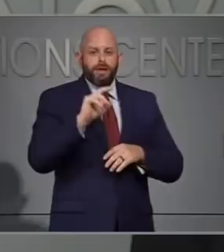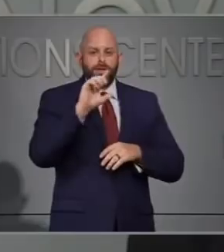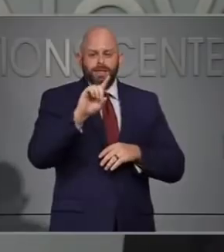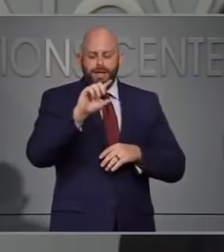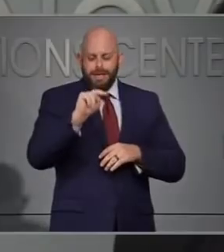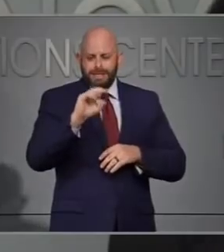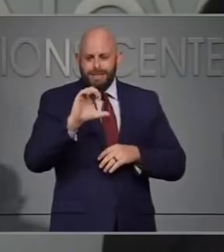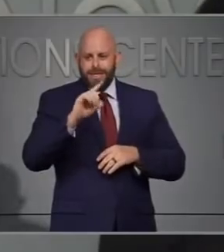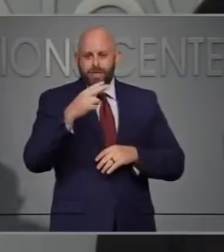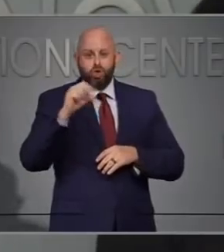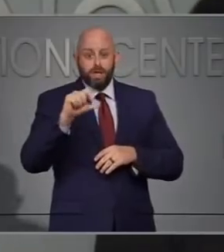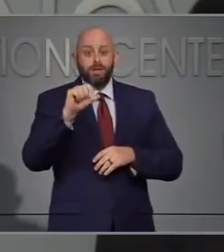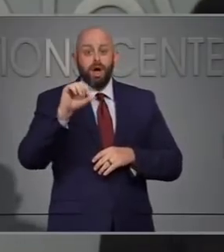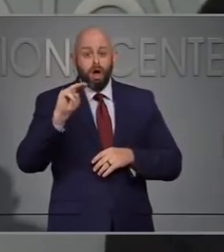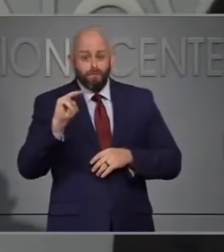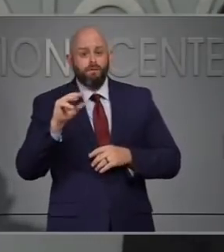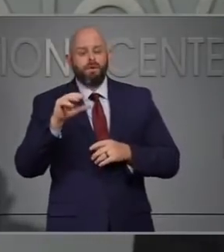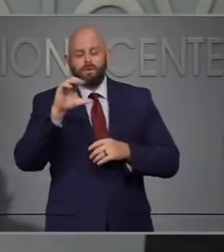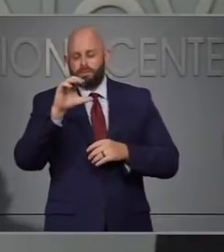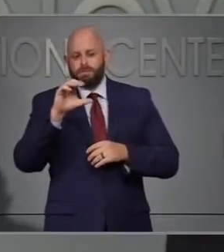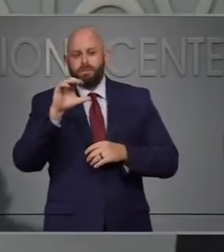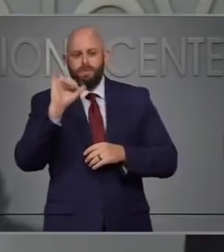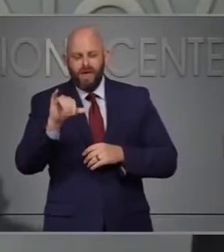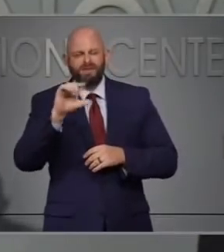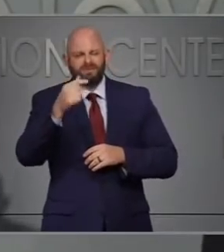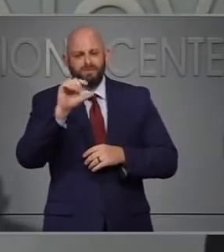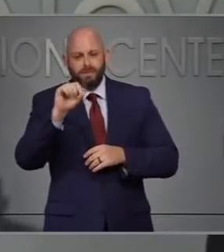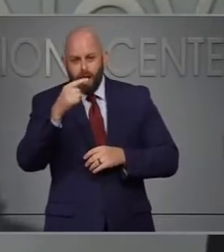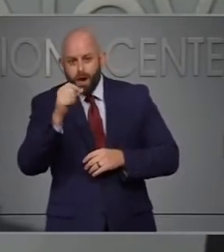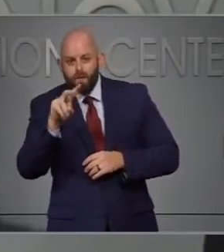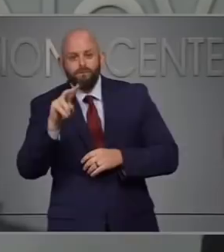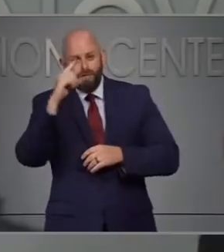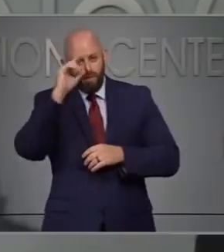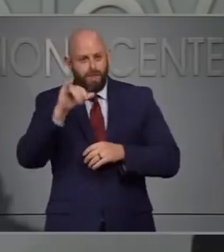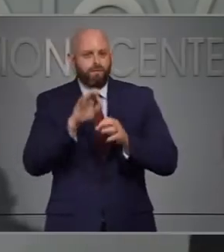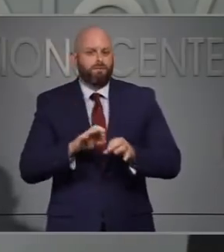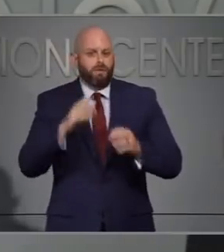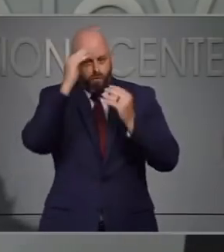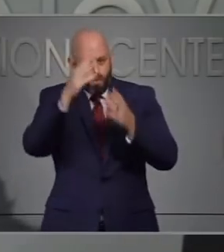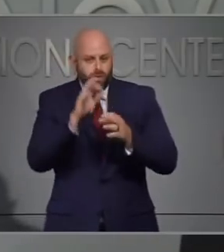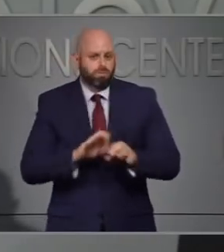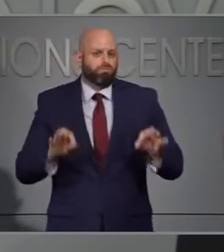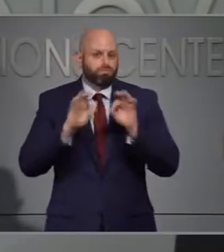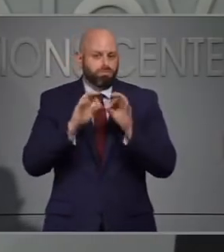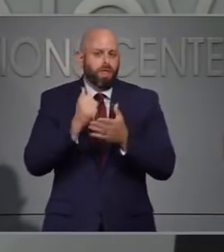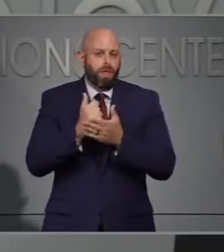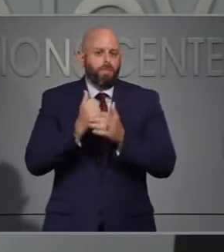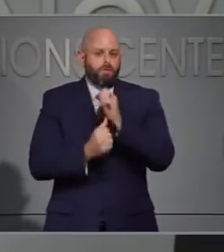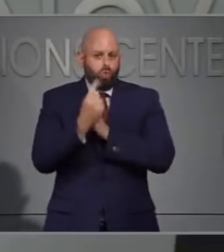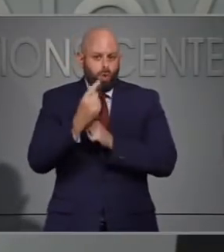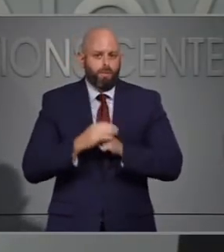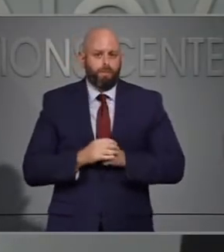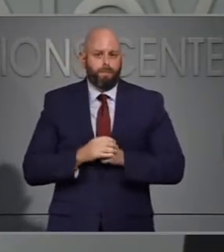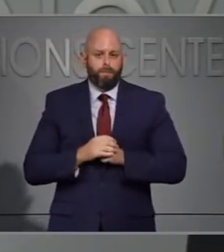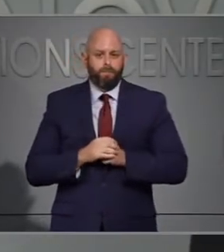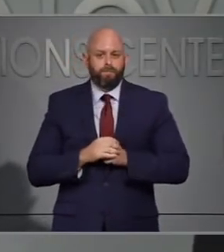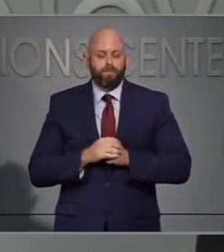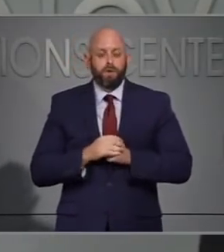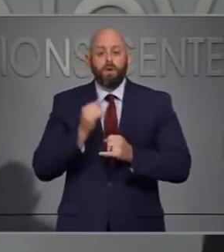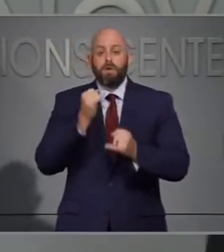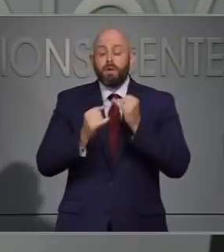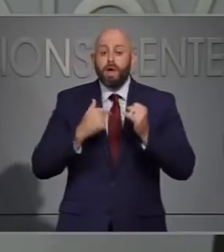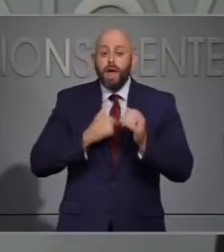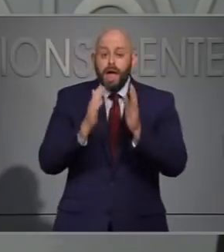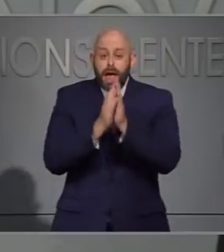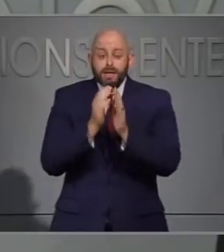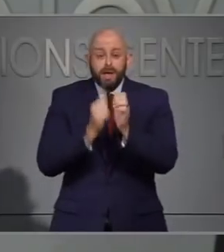covid19.ncdhhs.gov. So check out some new data down to the county level. I think that will be helpful for everyone. Finally, I ask each North